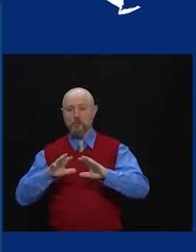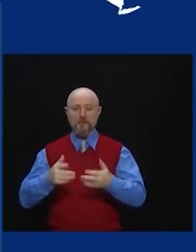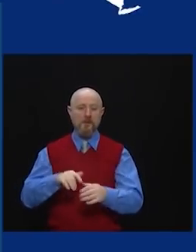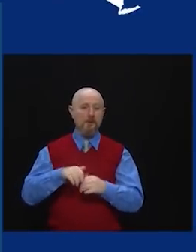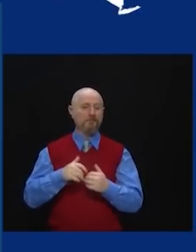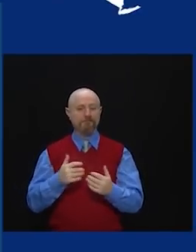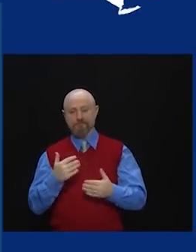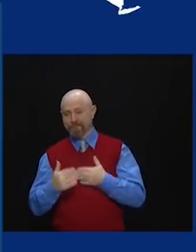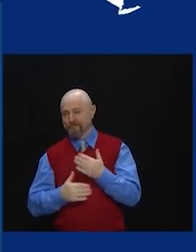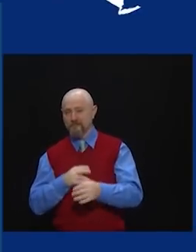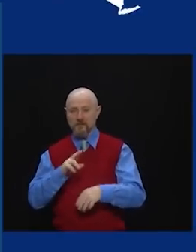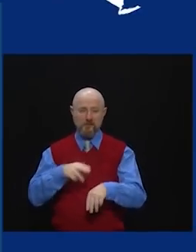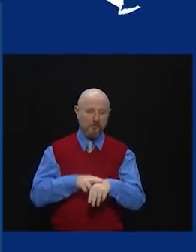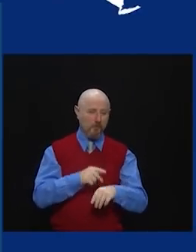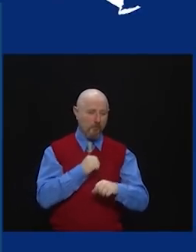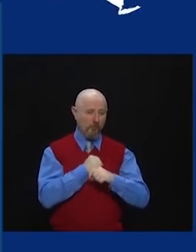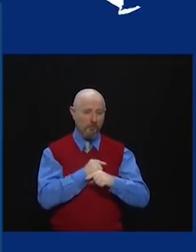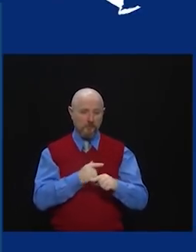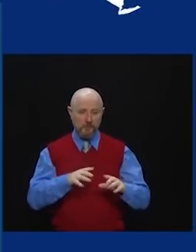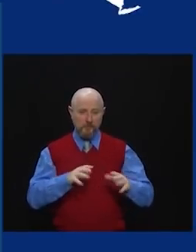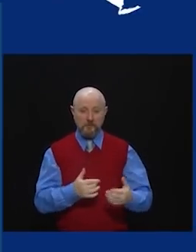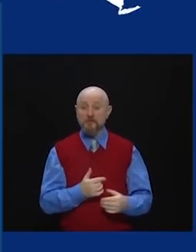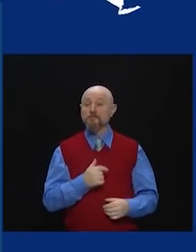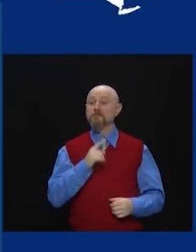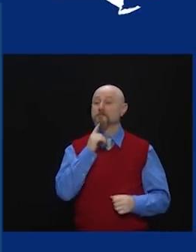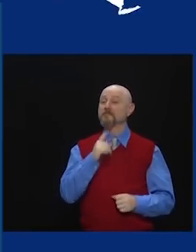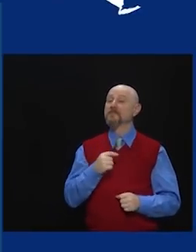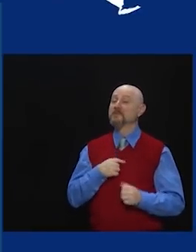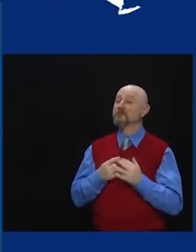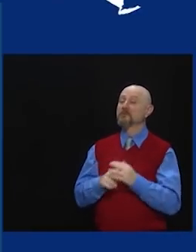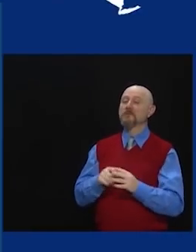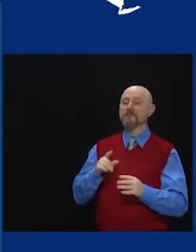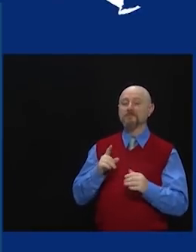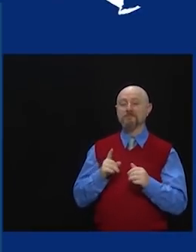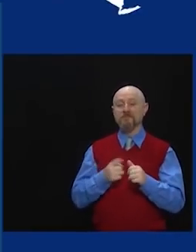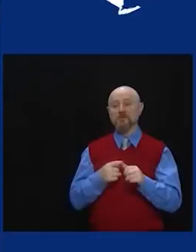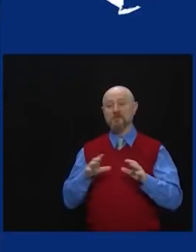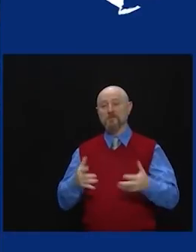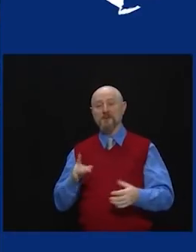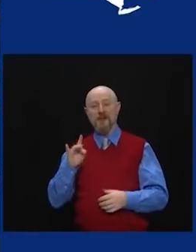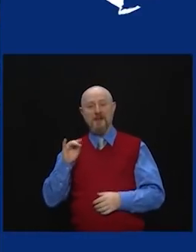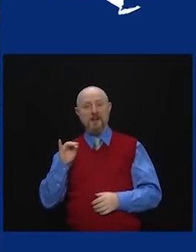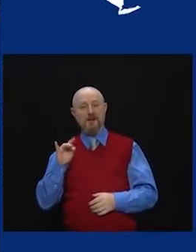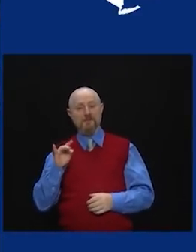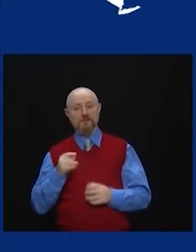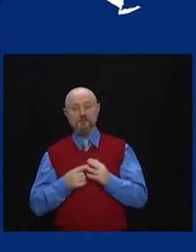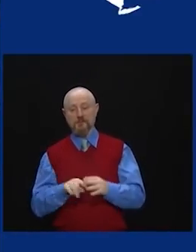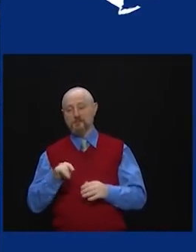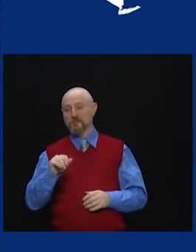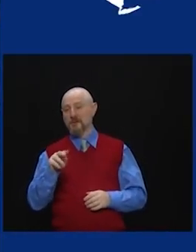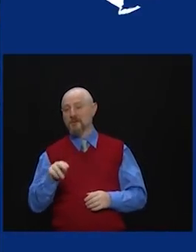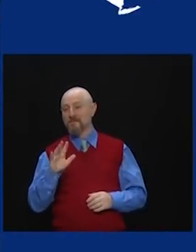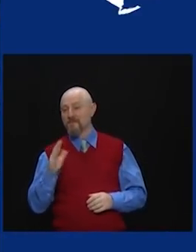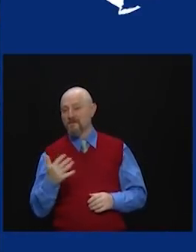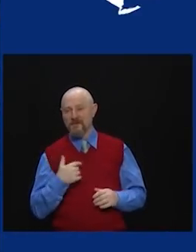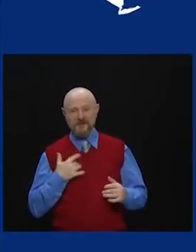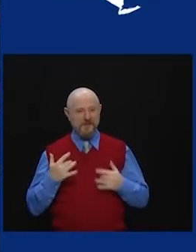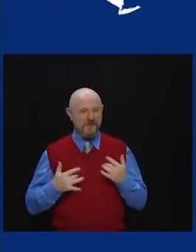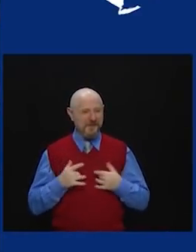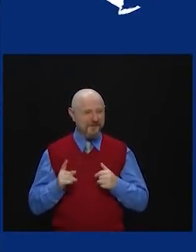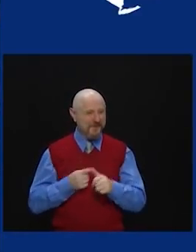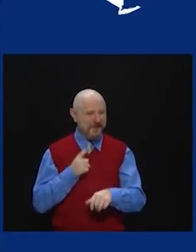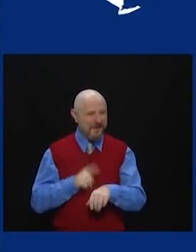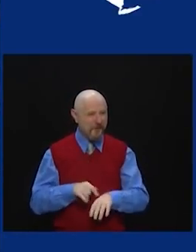and it starts literally January 5th. So I'm very excited about this. This has not been done before. And the graduates will now be able to